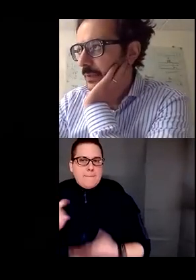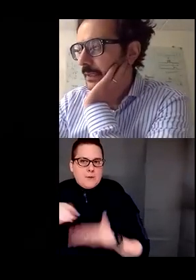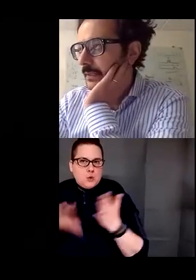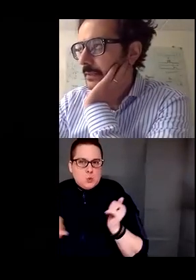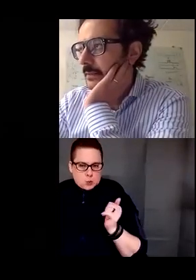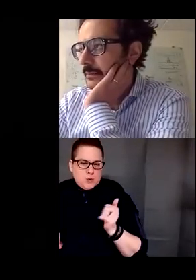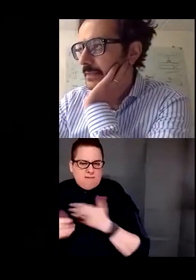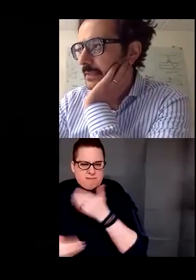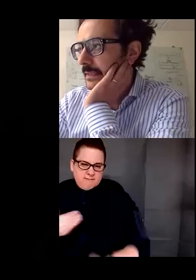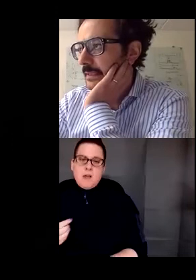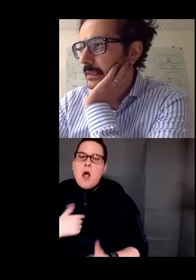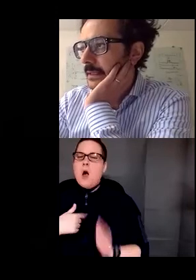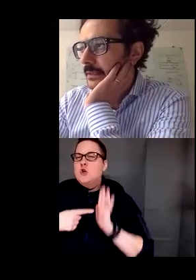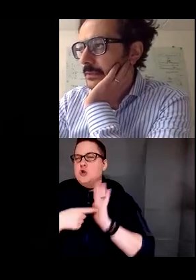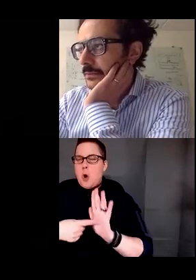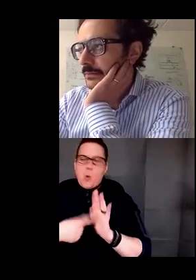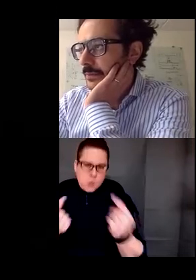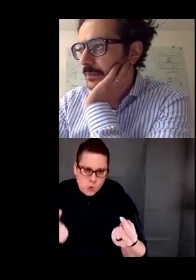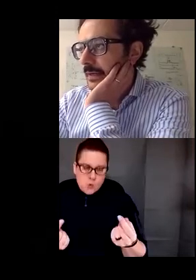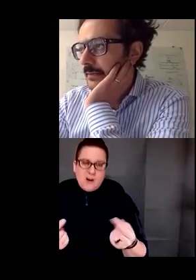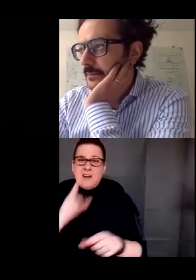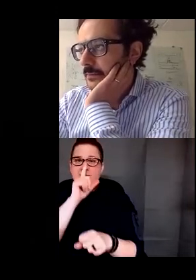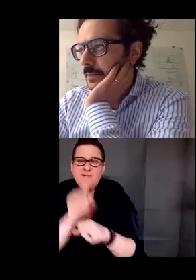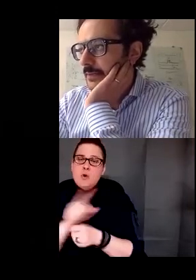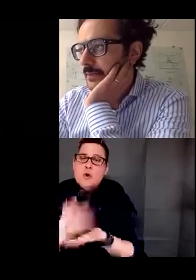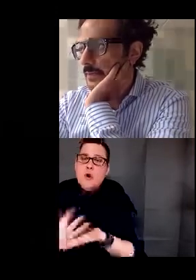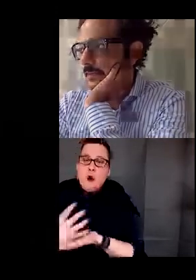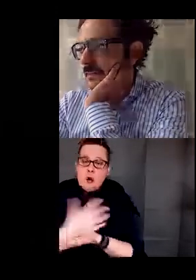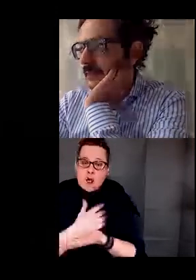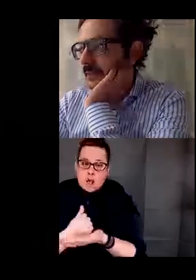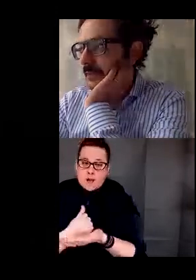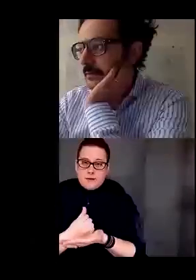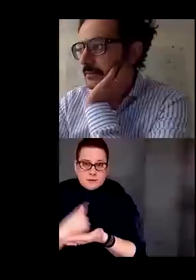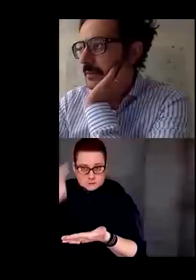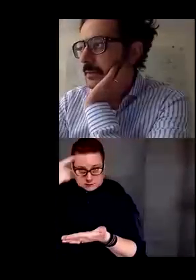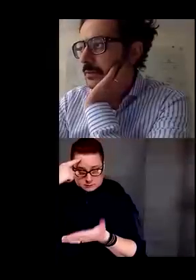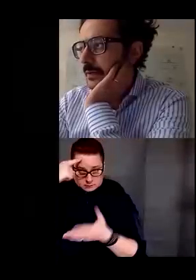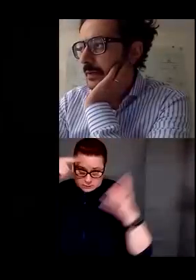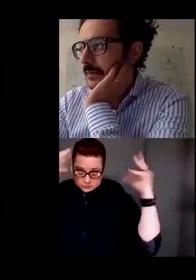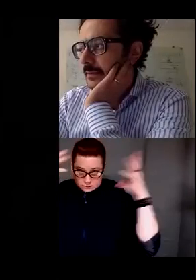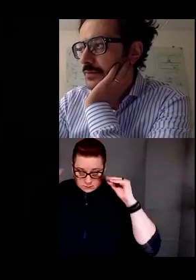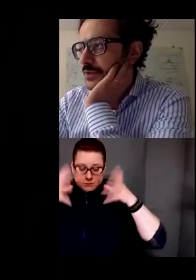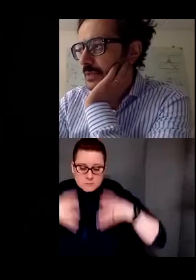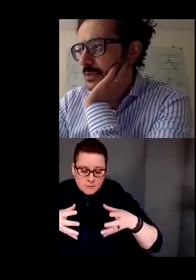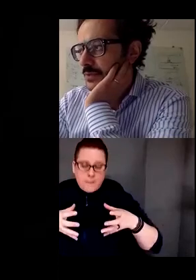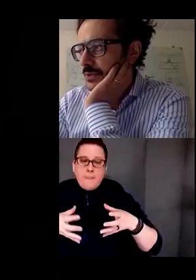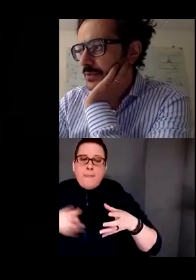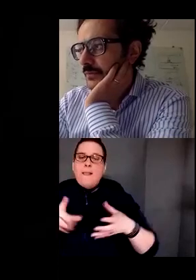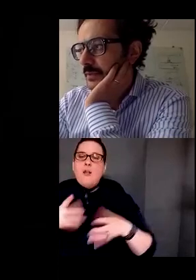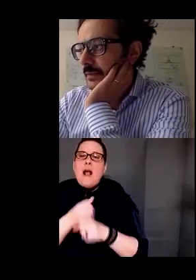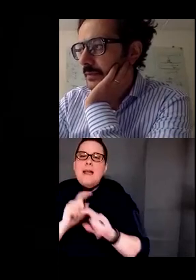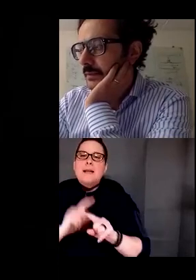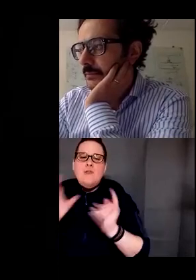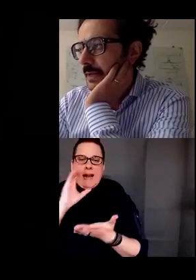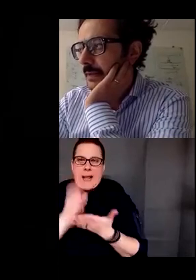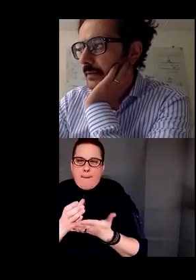steps quickly, and basically you collect your anatomical data, and then you collect a diffusion image, which is